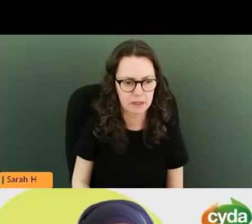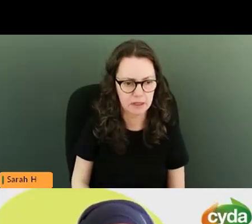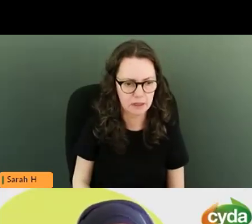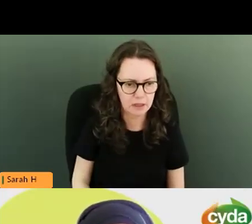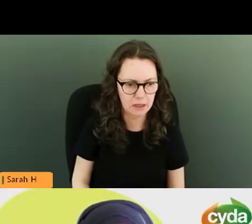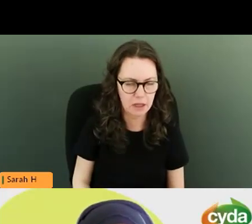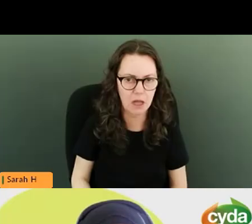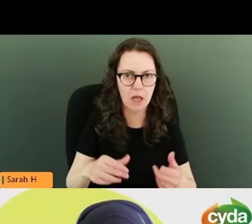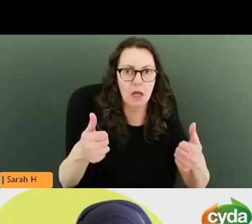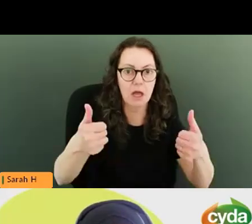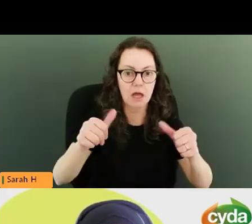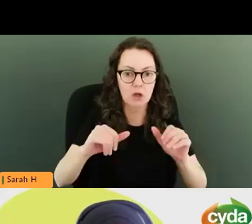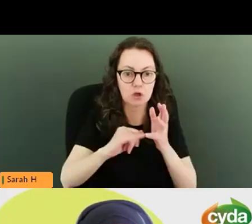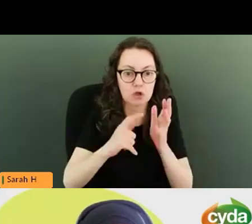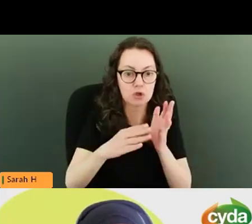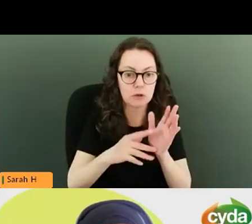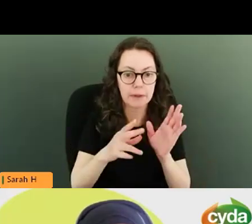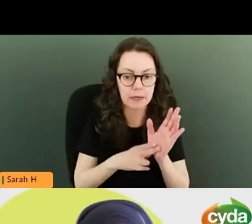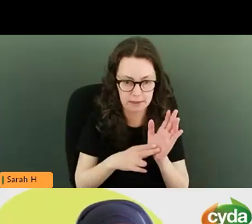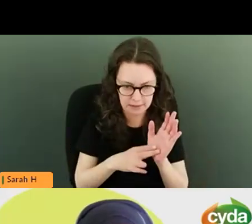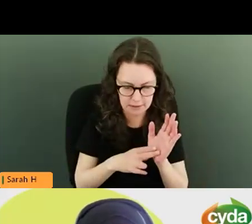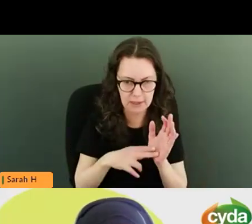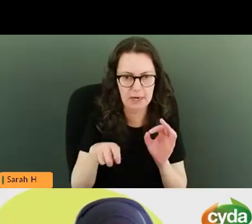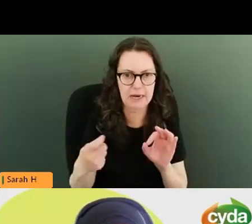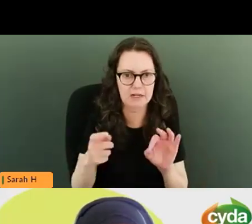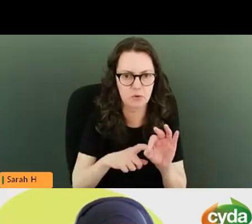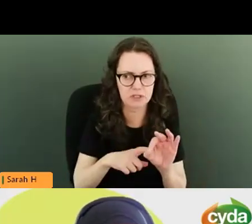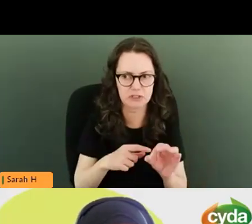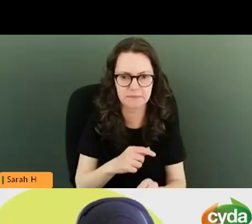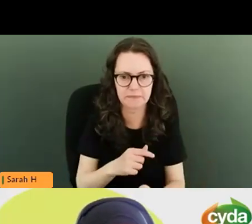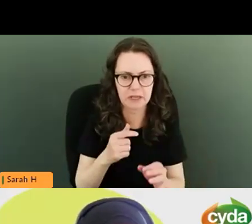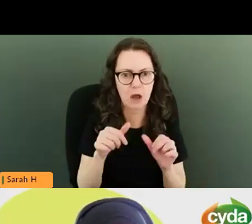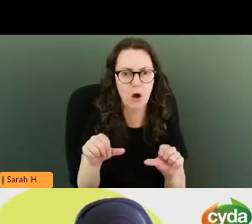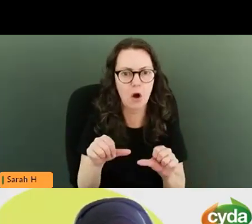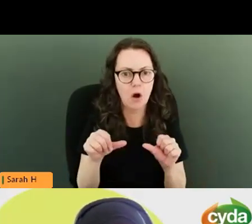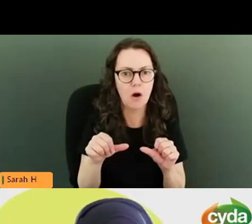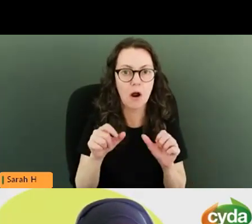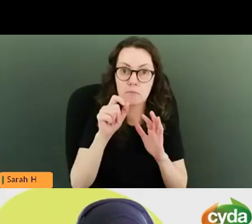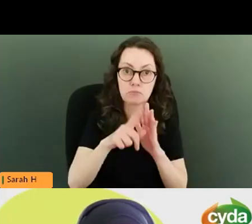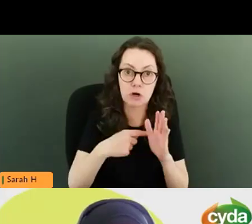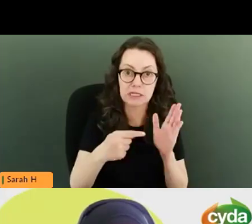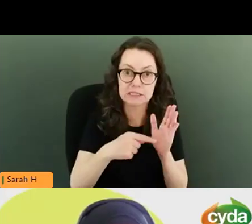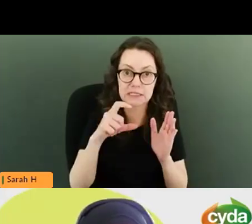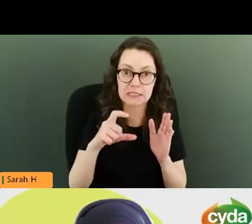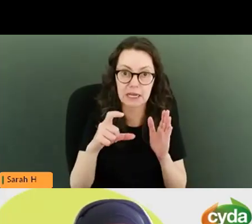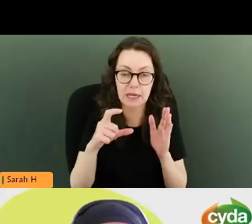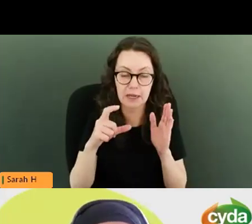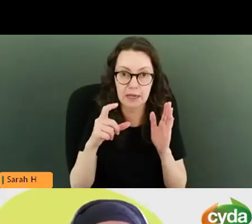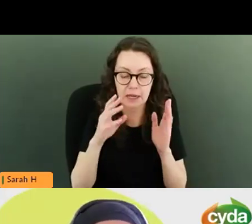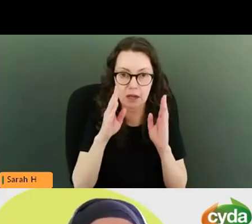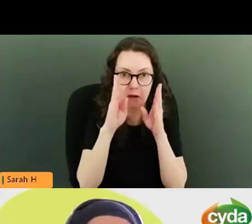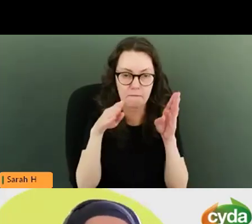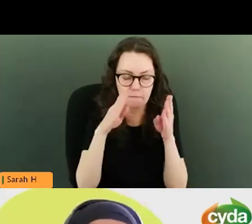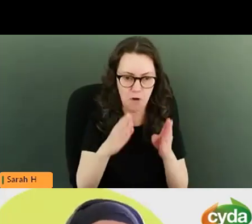We'll go back to Summan now with the next question. So the project's focus has all been